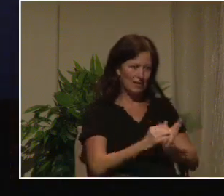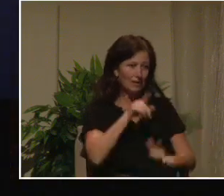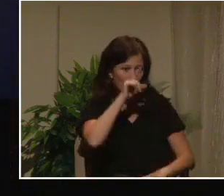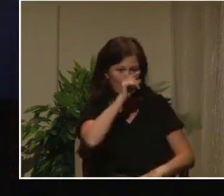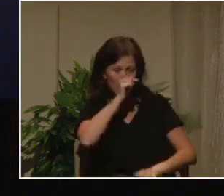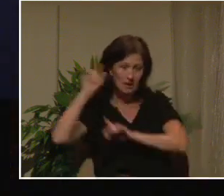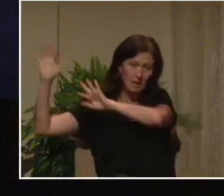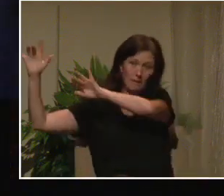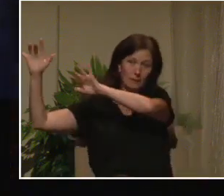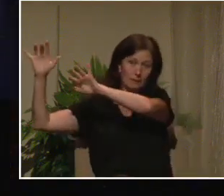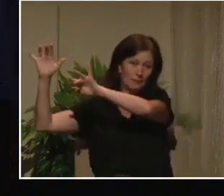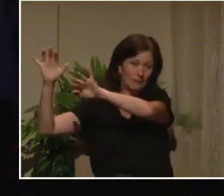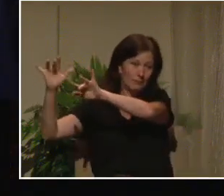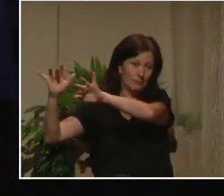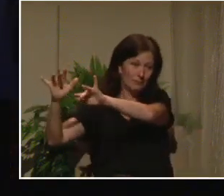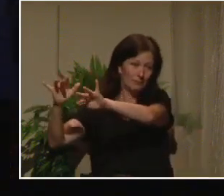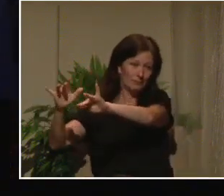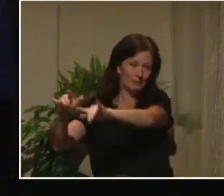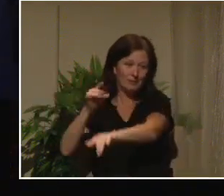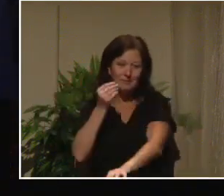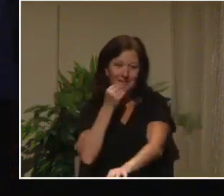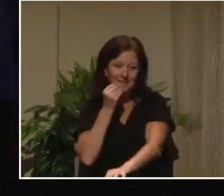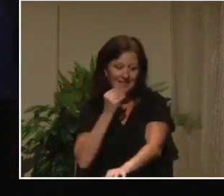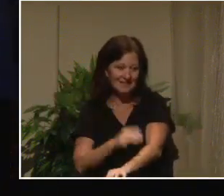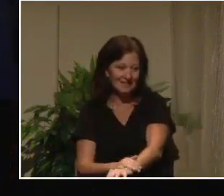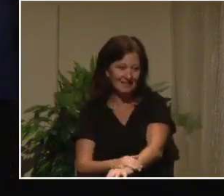in a personal relationship, I've discovered.